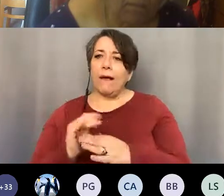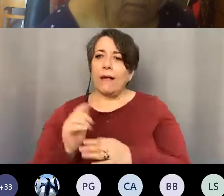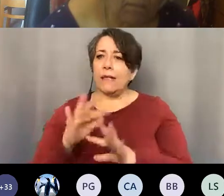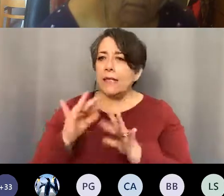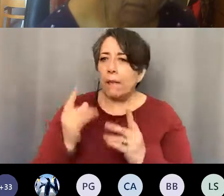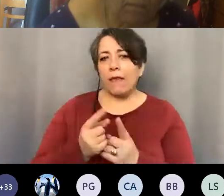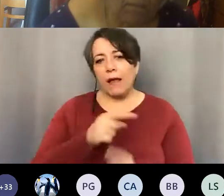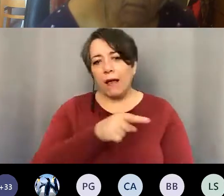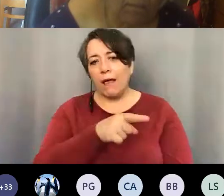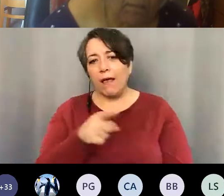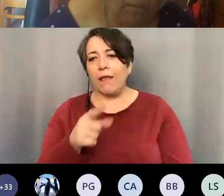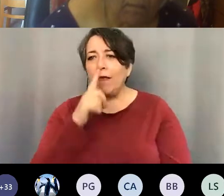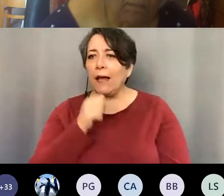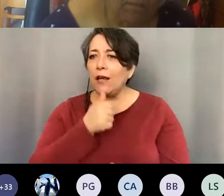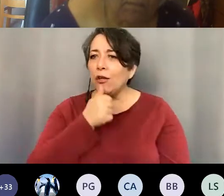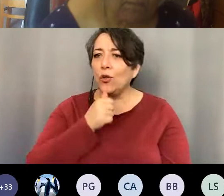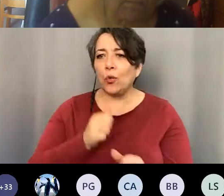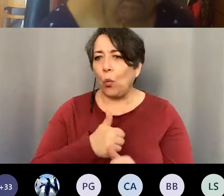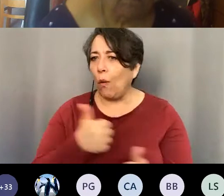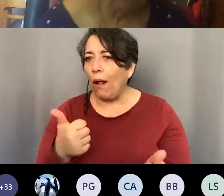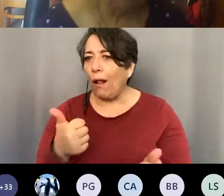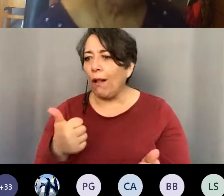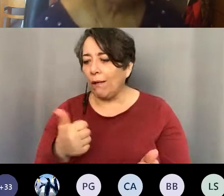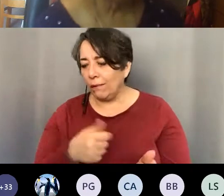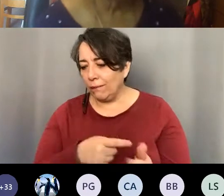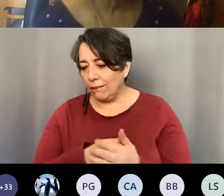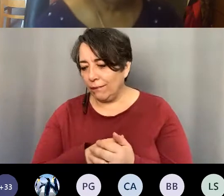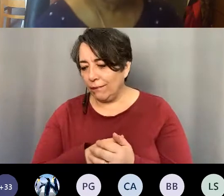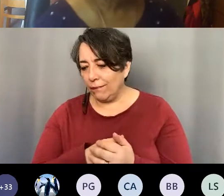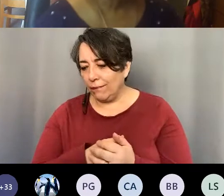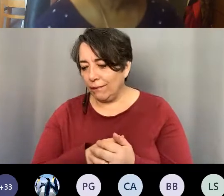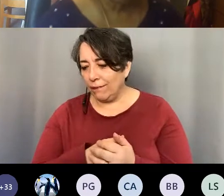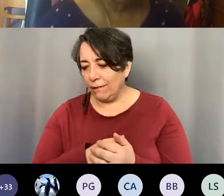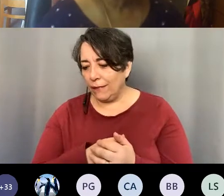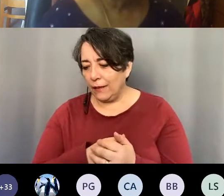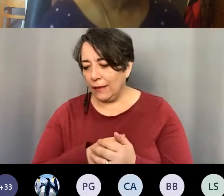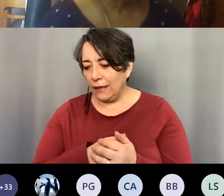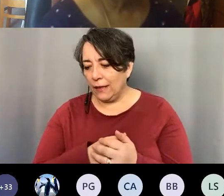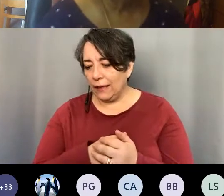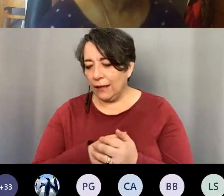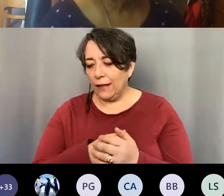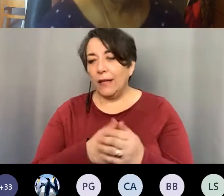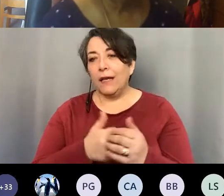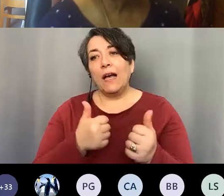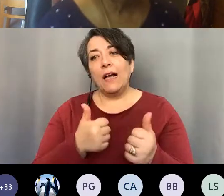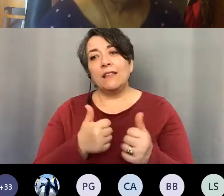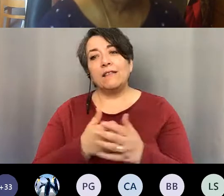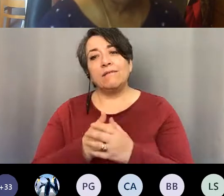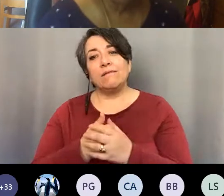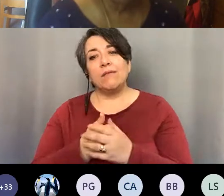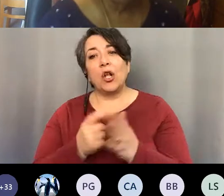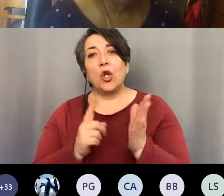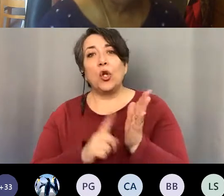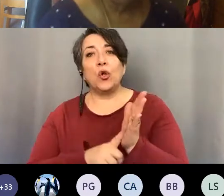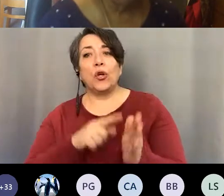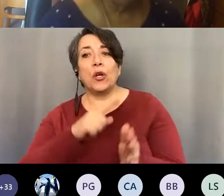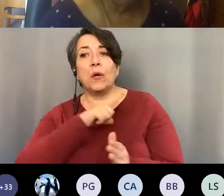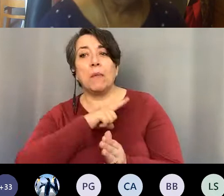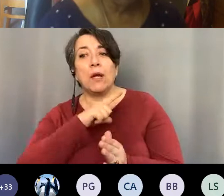have a face-to-face appointment. So yeah, no IT, we can still see. And Luke, I think because you talked about